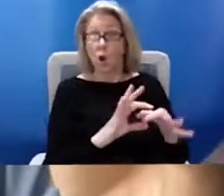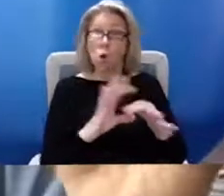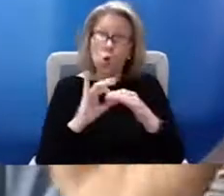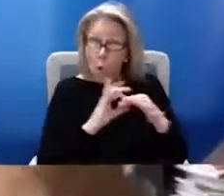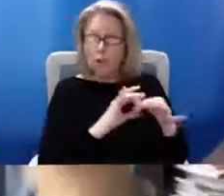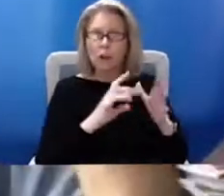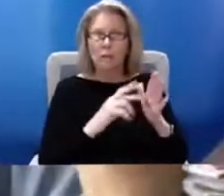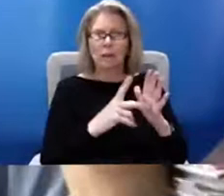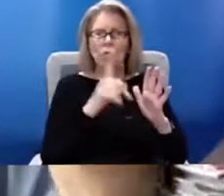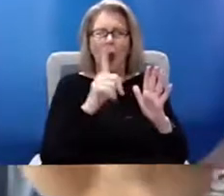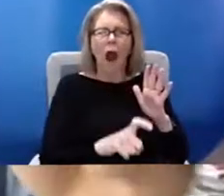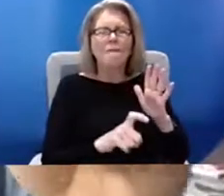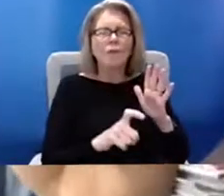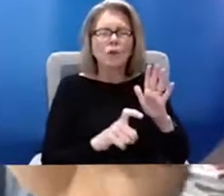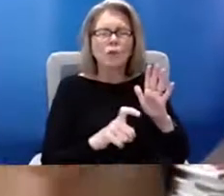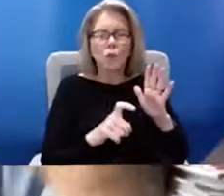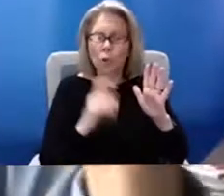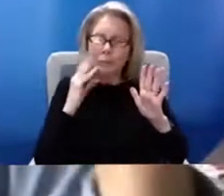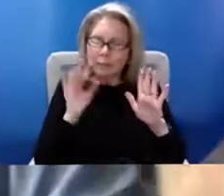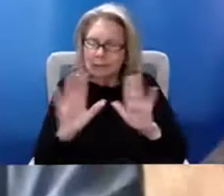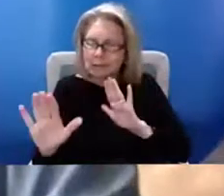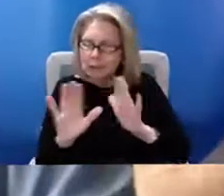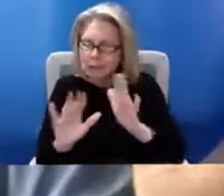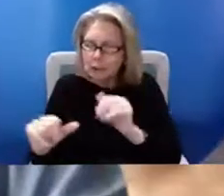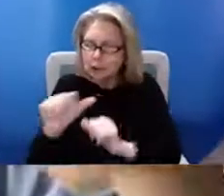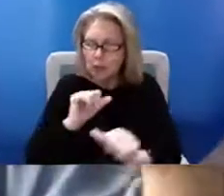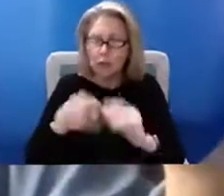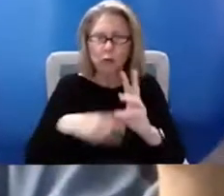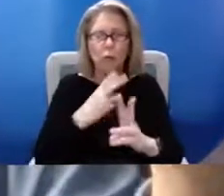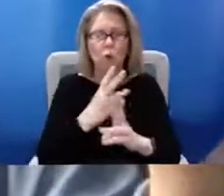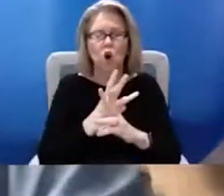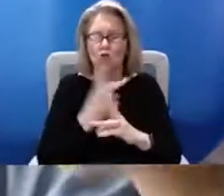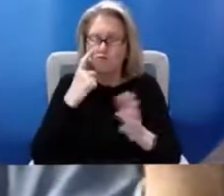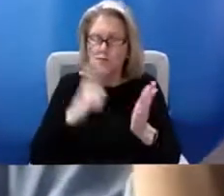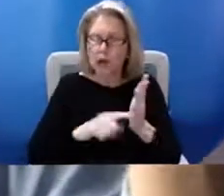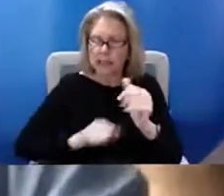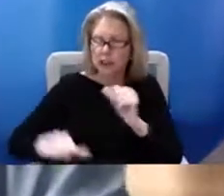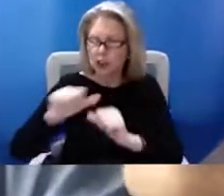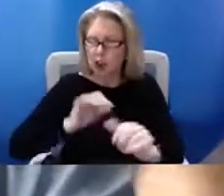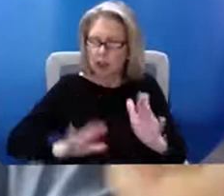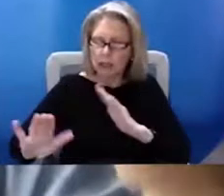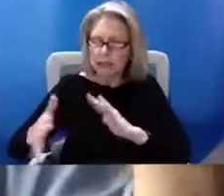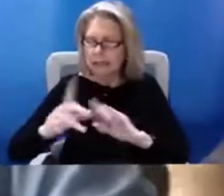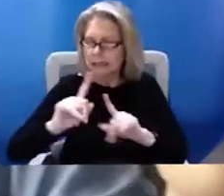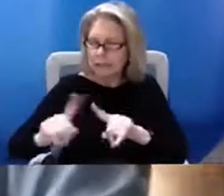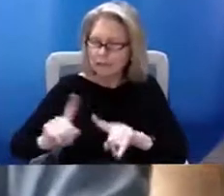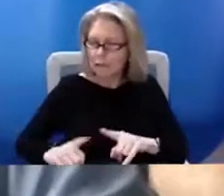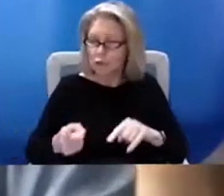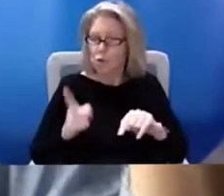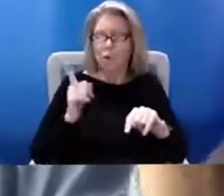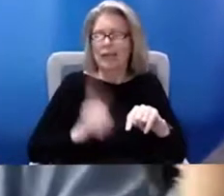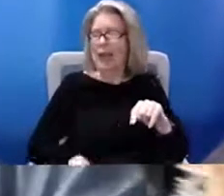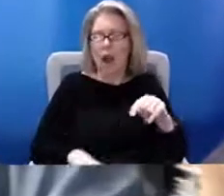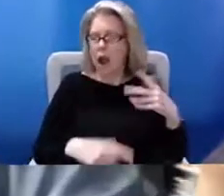coalition means that you have to travel to each other's worlds, that you have to recognize each other's difference, and that these